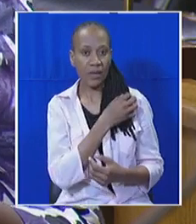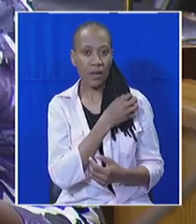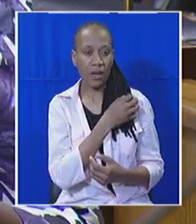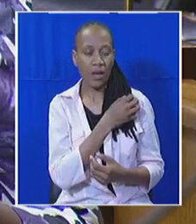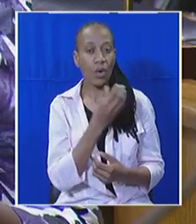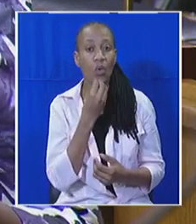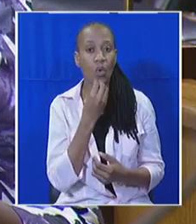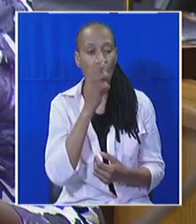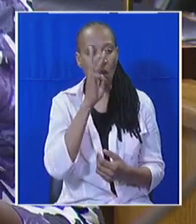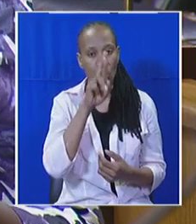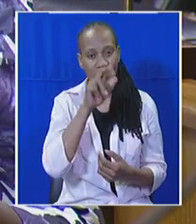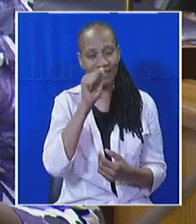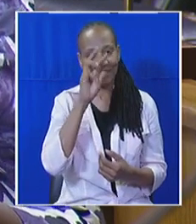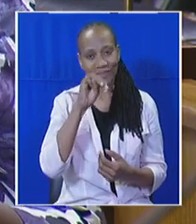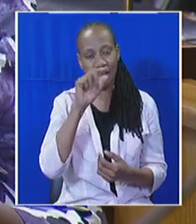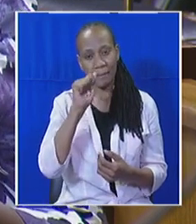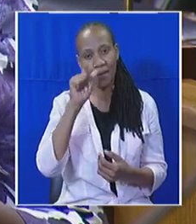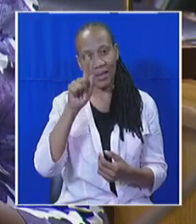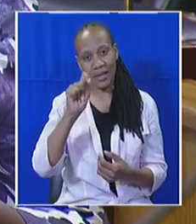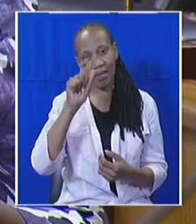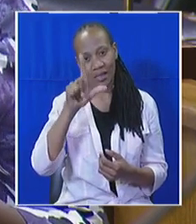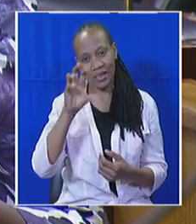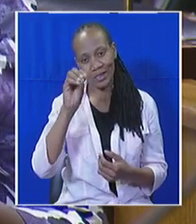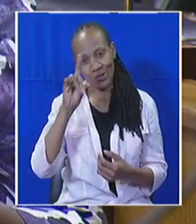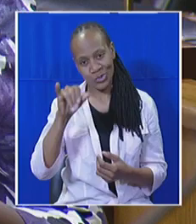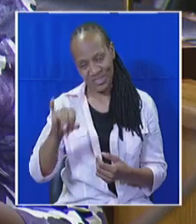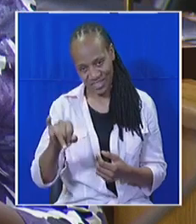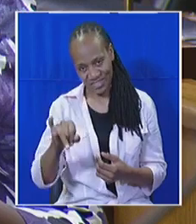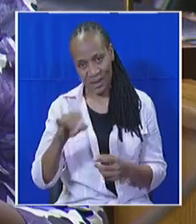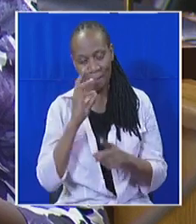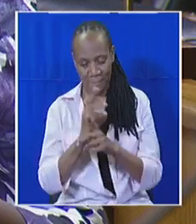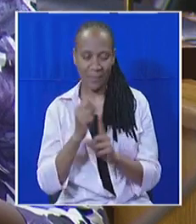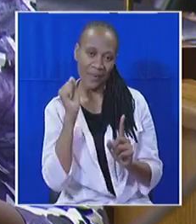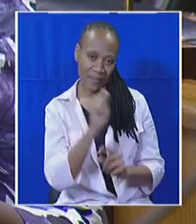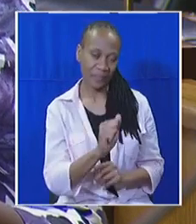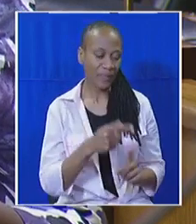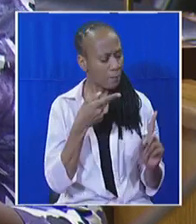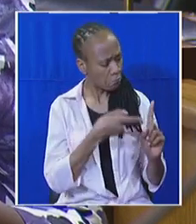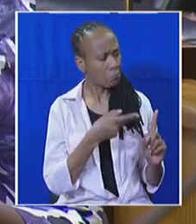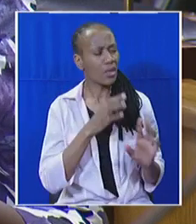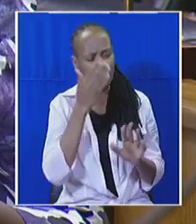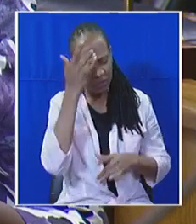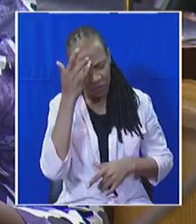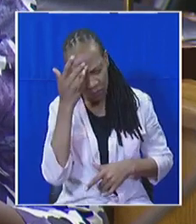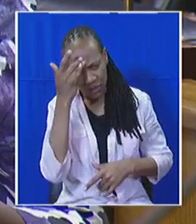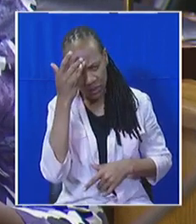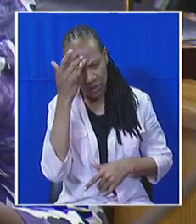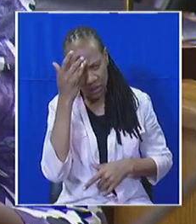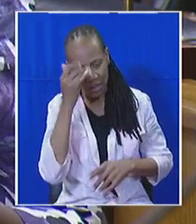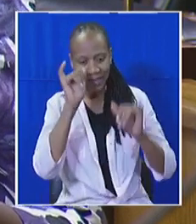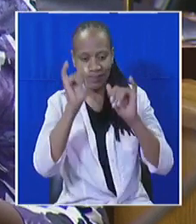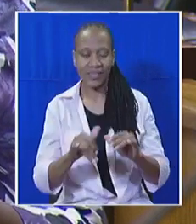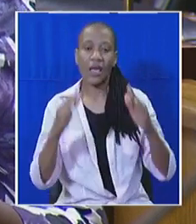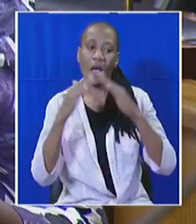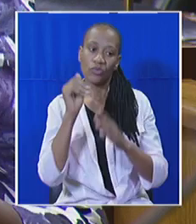Ramatlodi. Believe that Matlo Ramatlodi has been sick for quite some time and was staying with the minister at the Pretoria